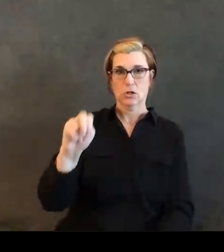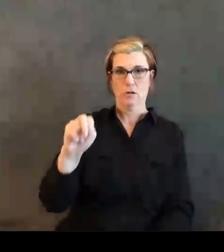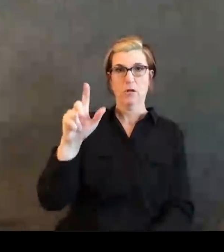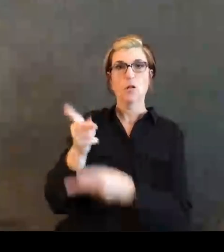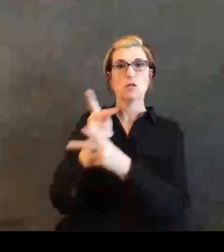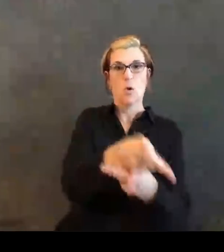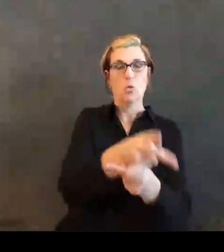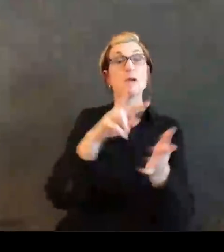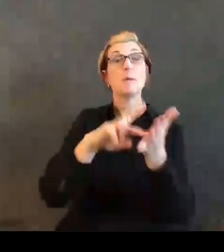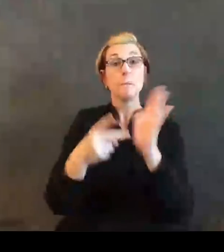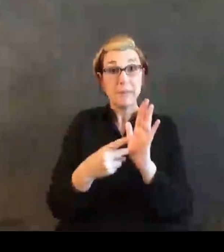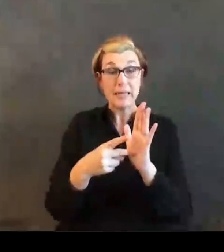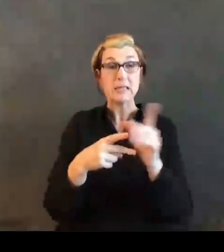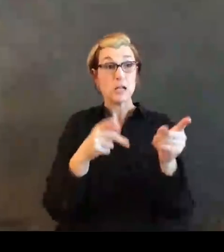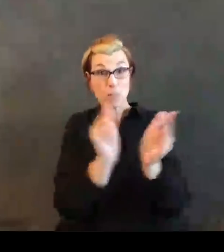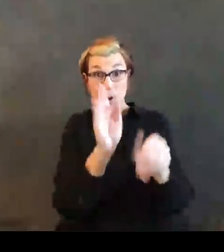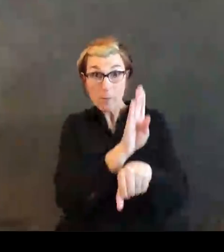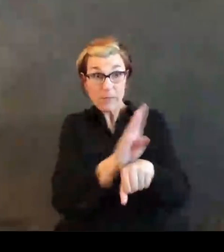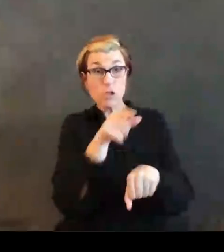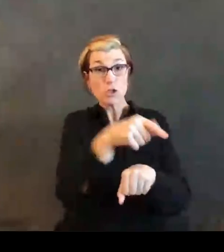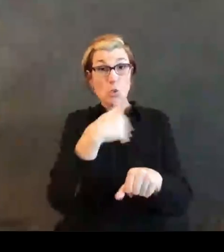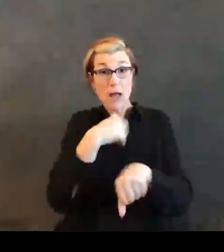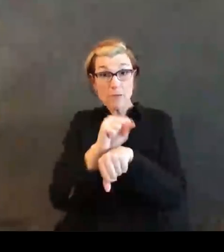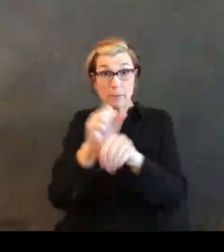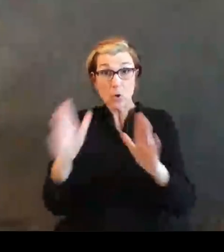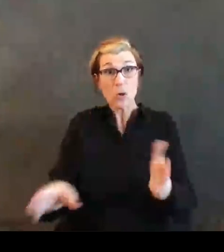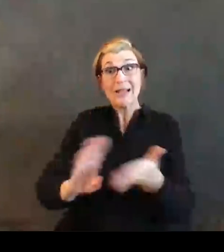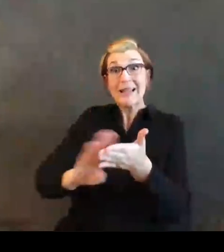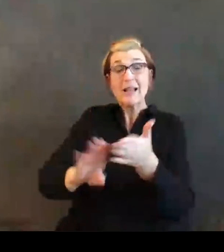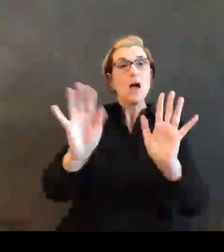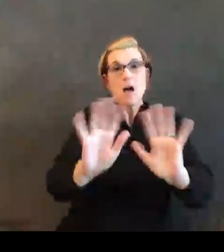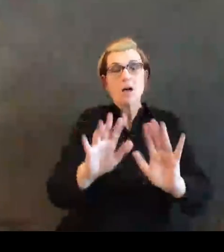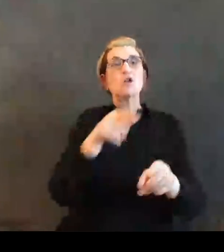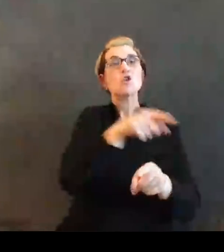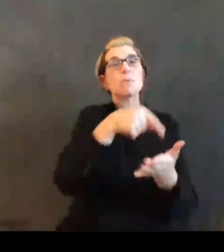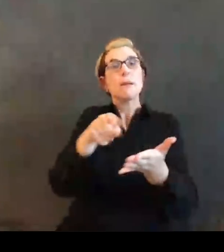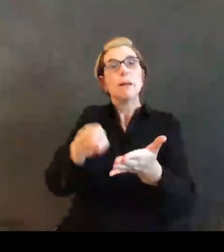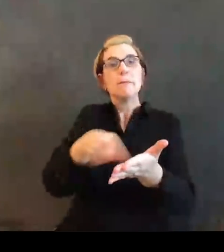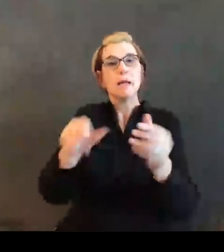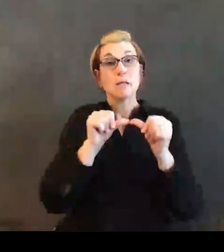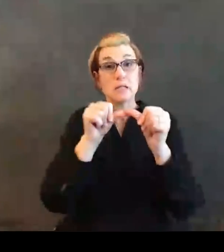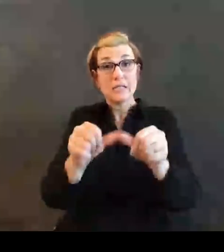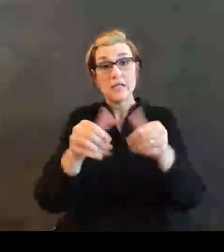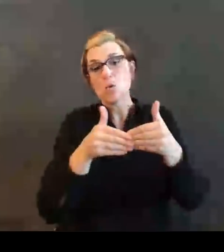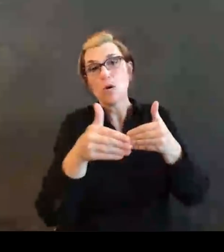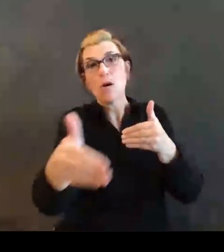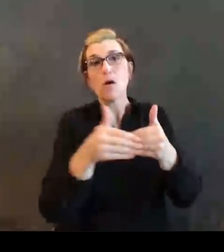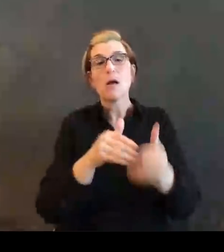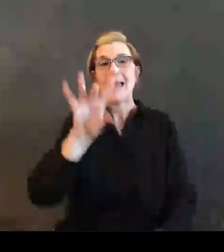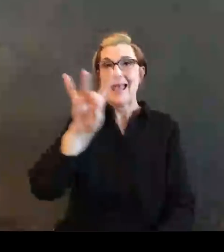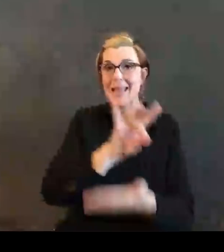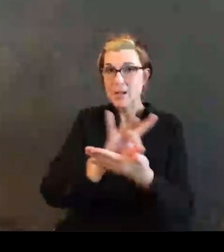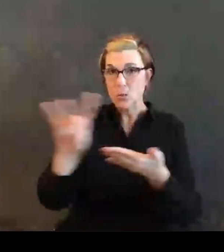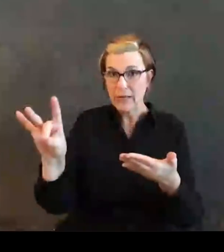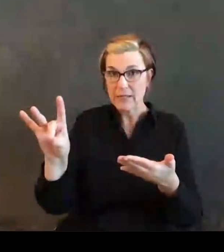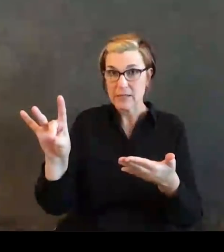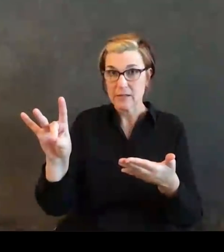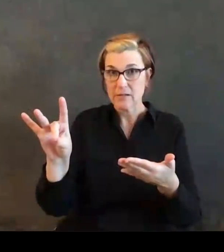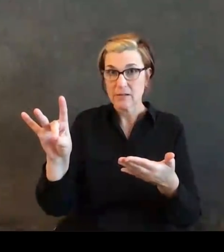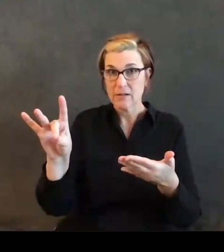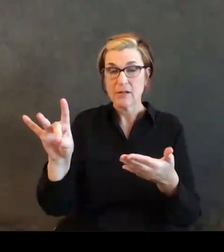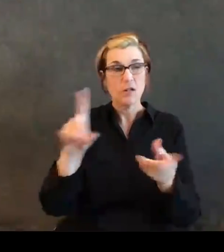will immediately make loans that will supply 8 weeks of salaries as long as they keep workers